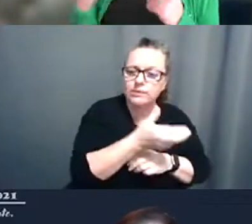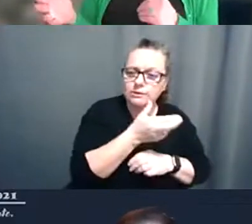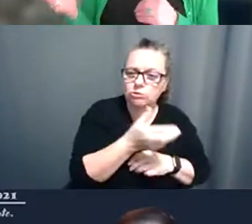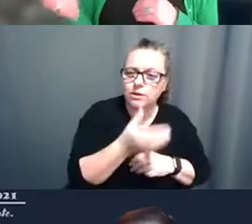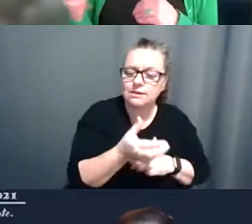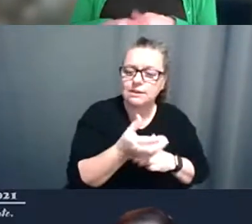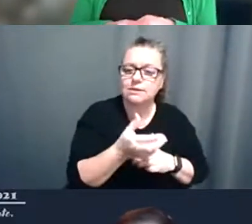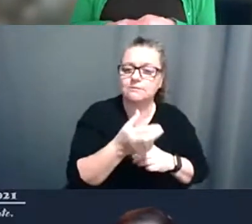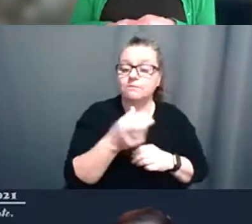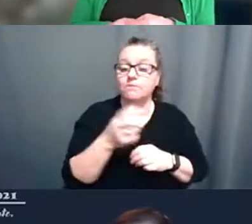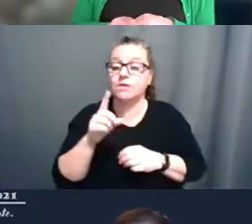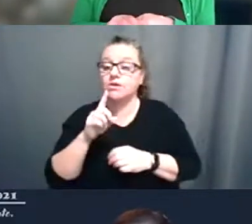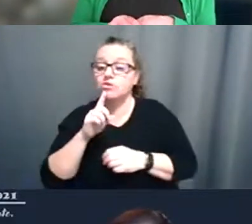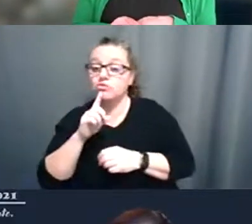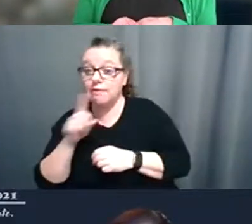and that realistic,